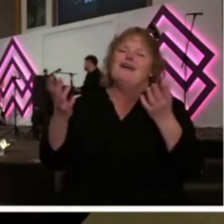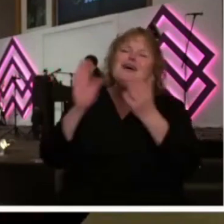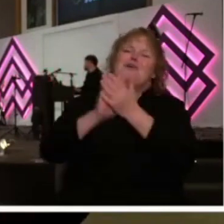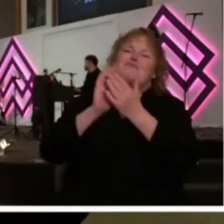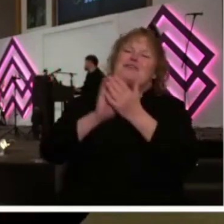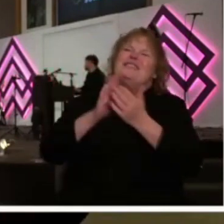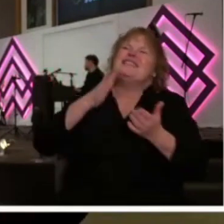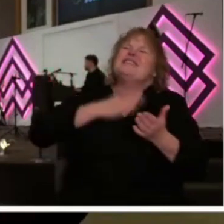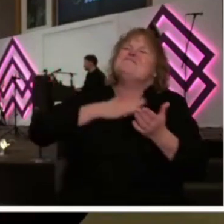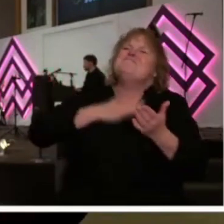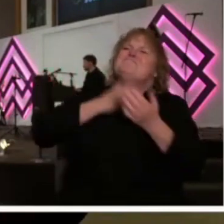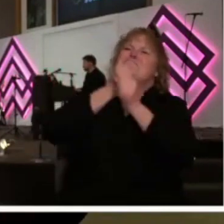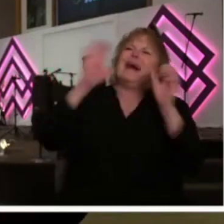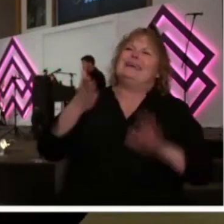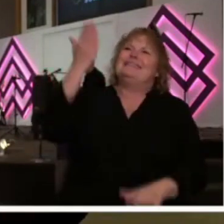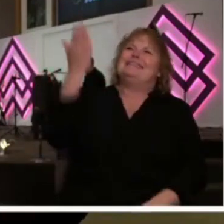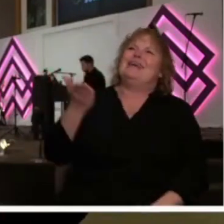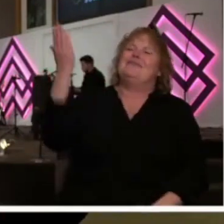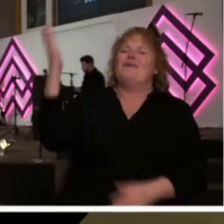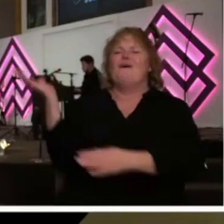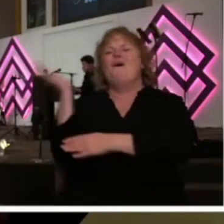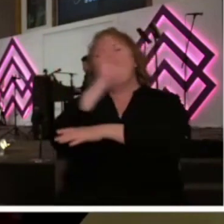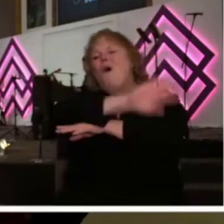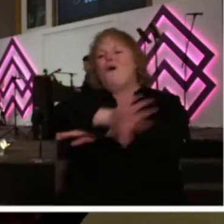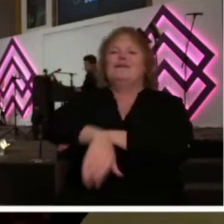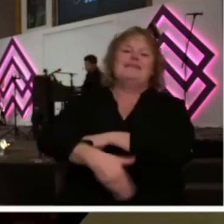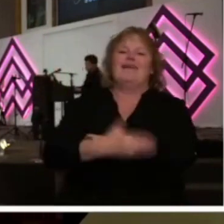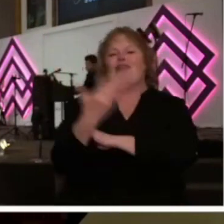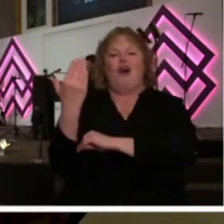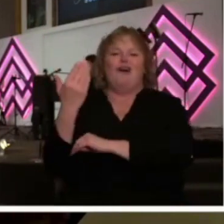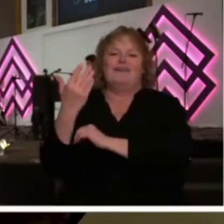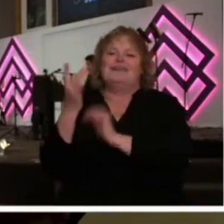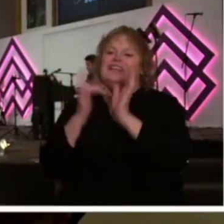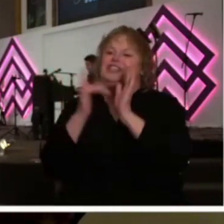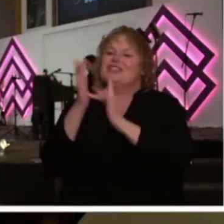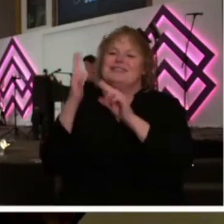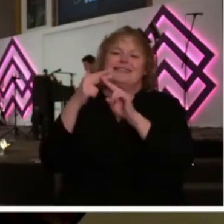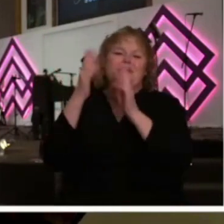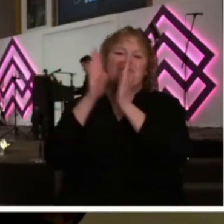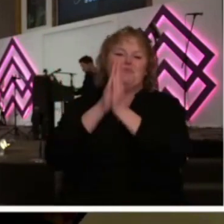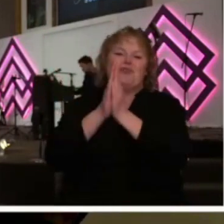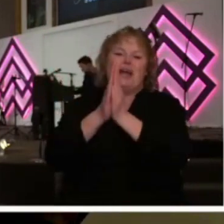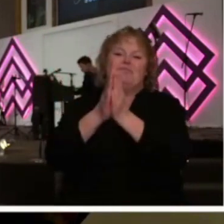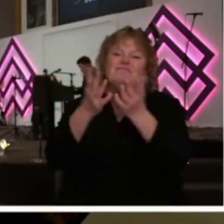praising my Savior all the day long. In Jesus' name we